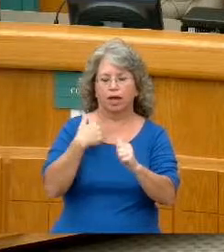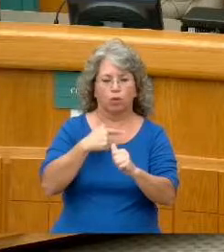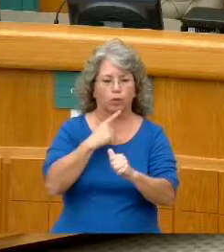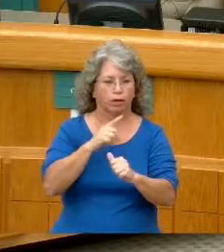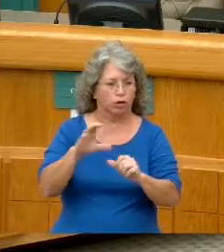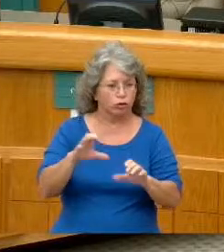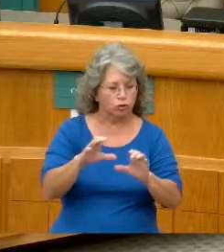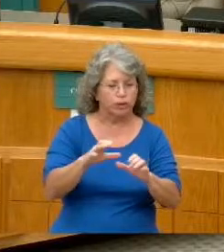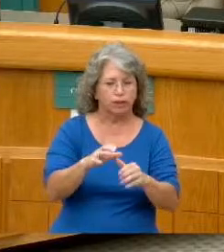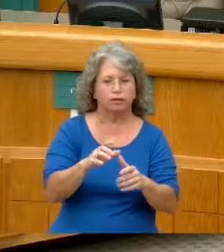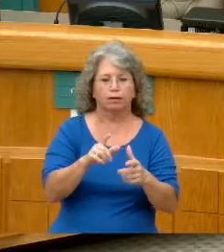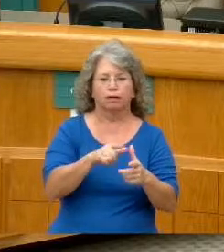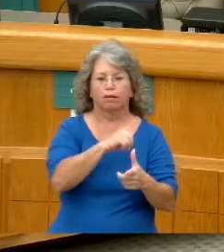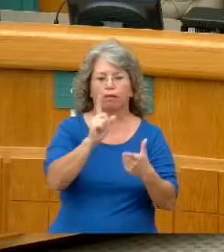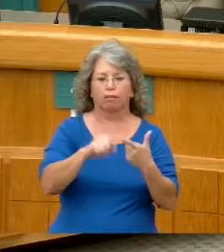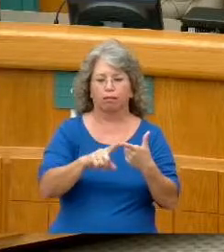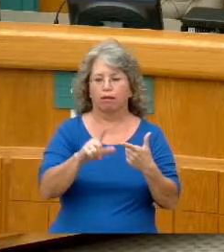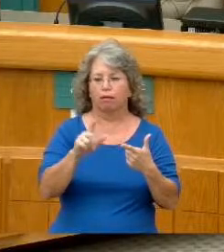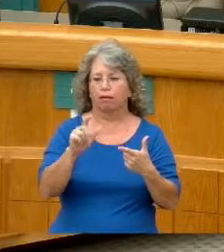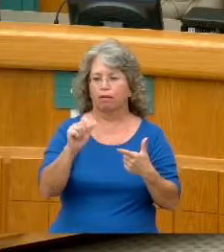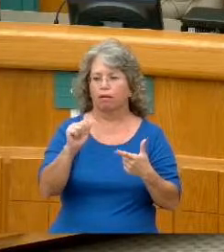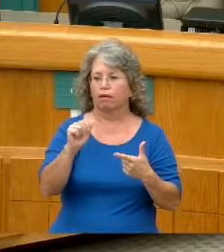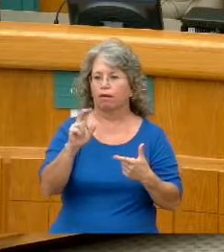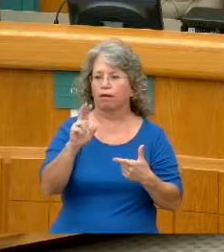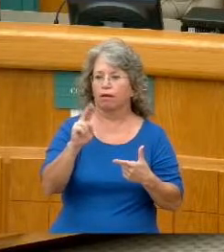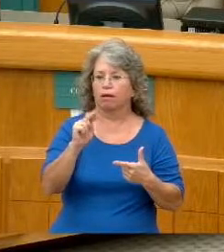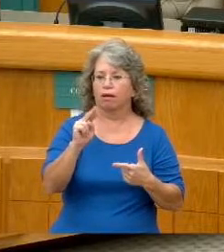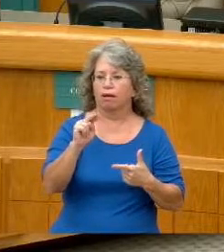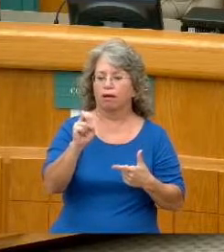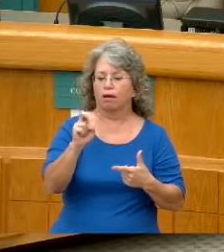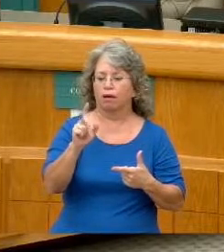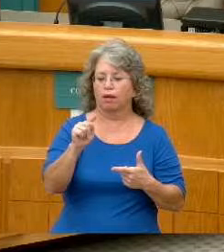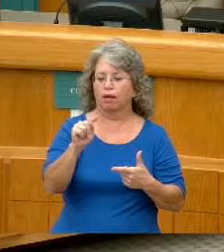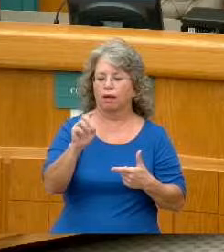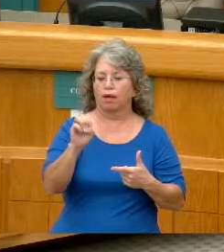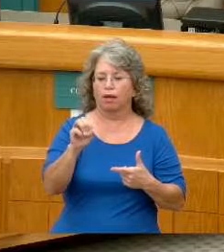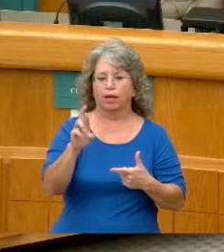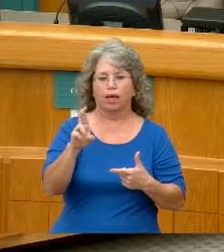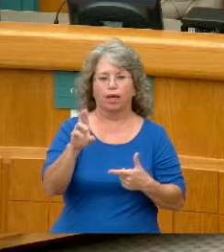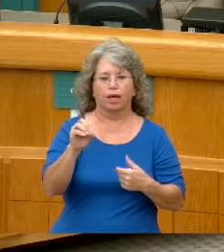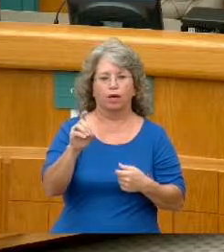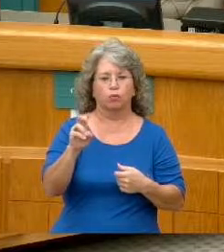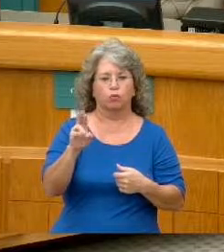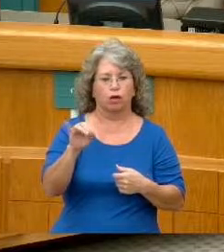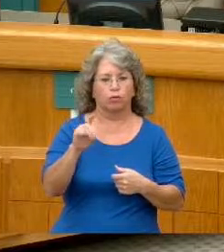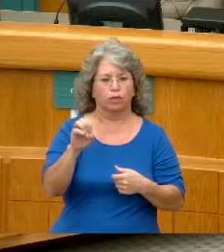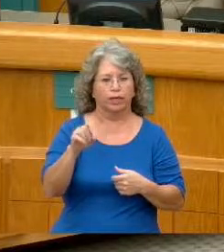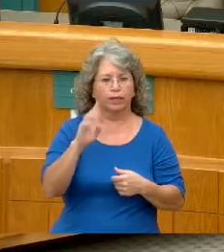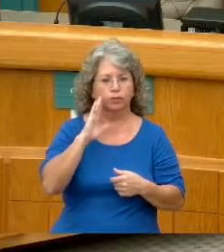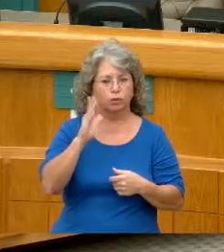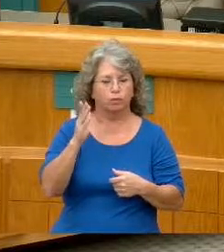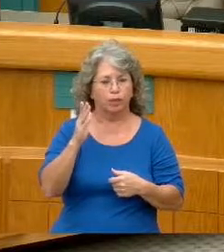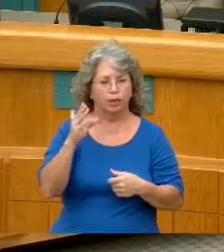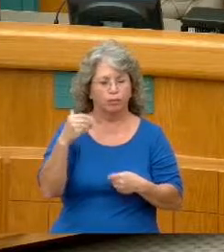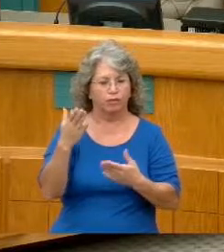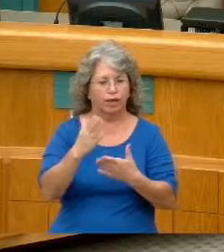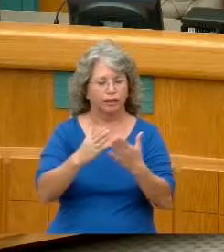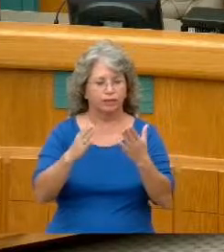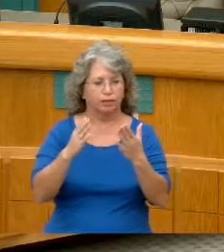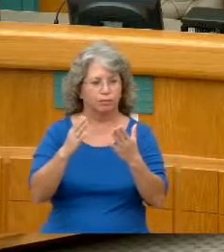doing. And Annette Rodriguez will be making a presentation and giving some information to the